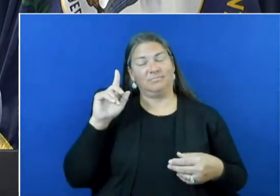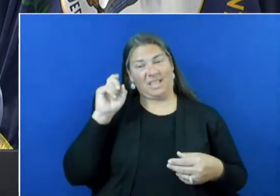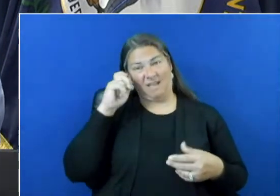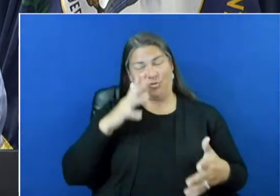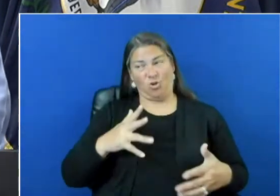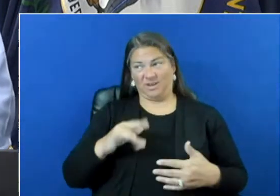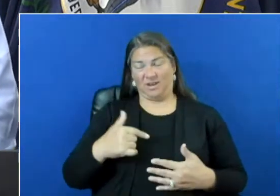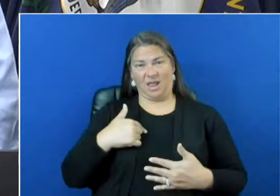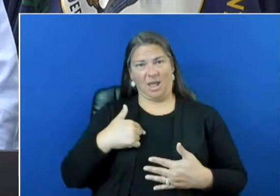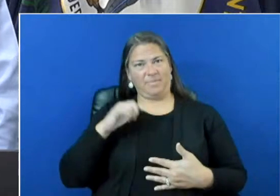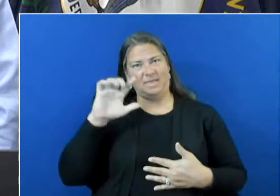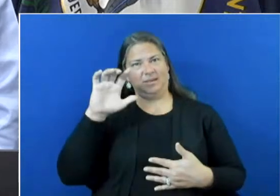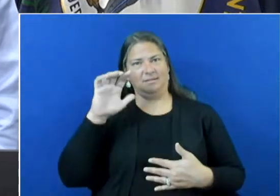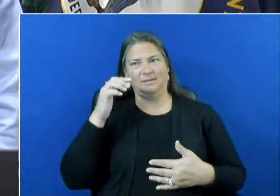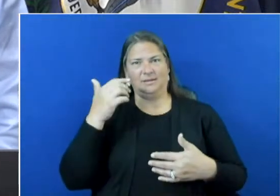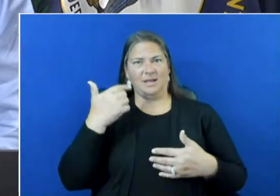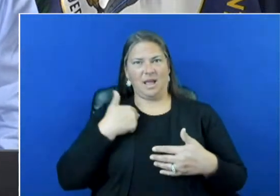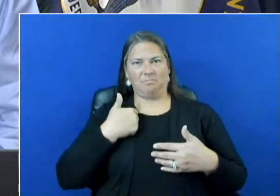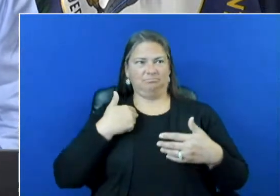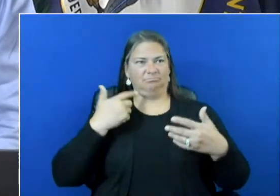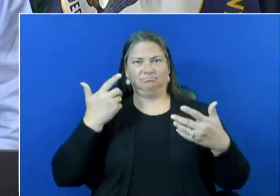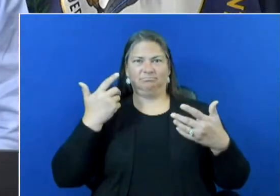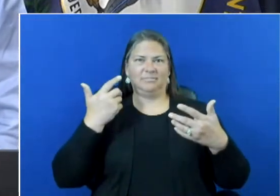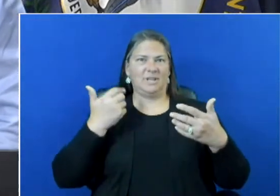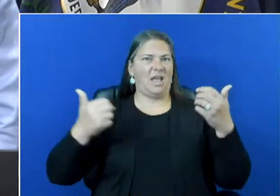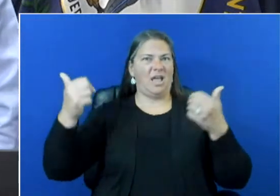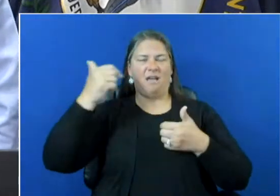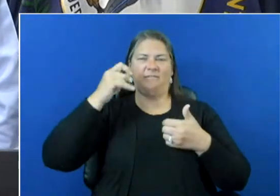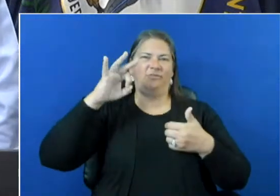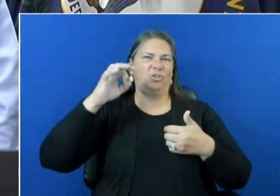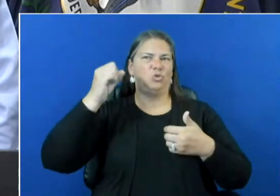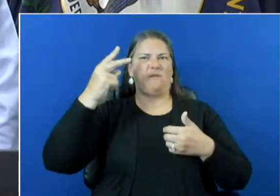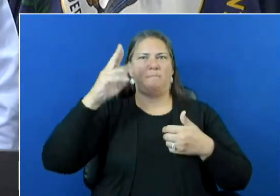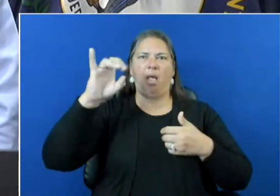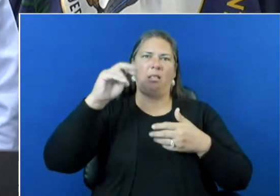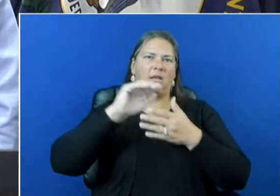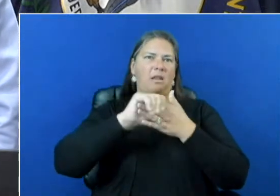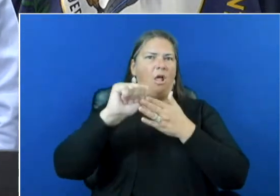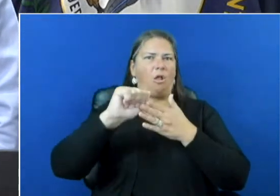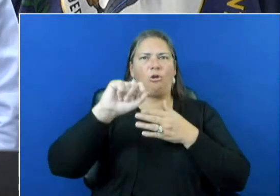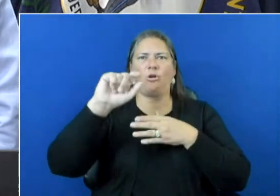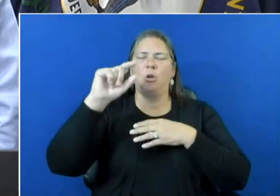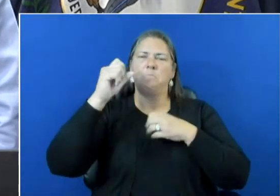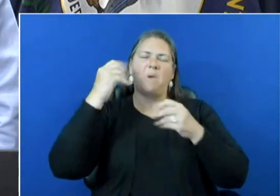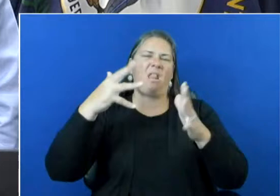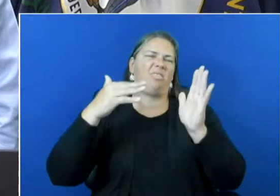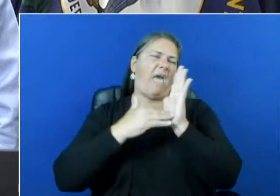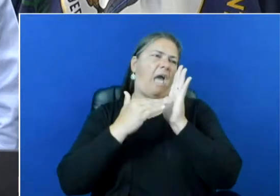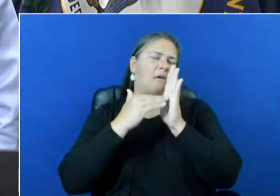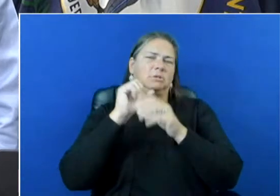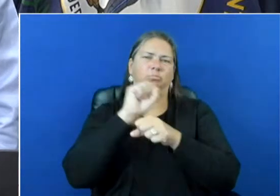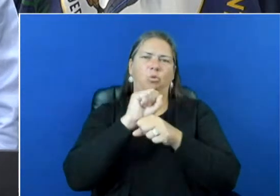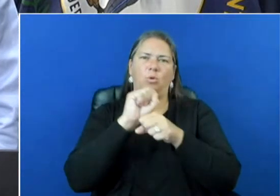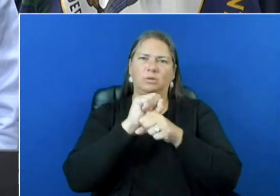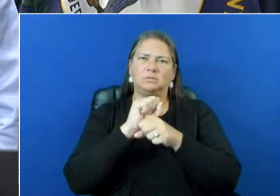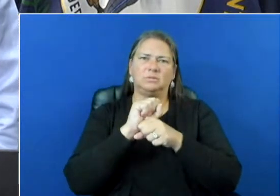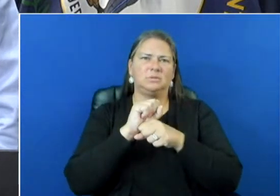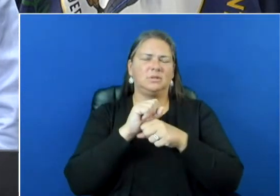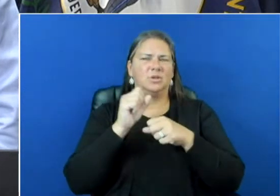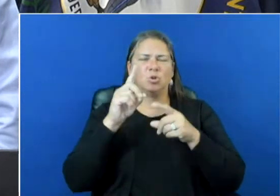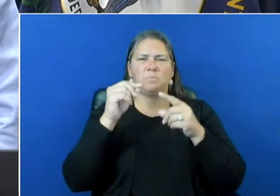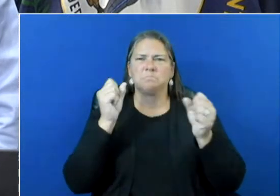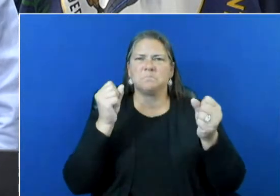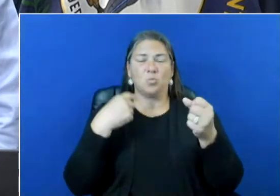of a $12 billion, 20-plus thousand employee operation. And we do things like bridge inspections that are so